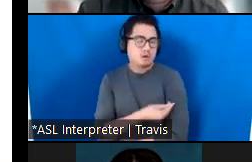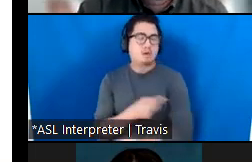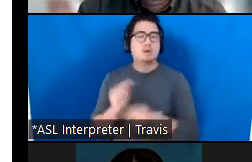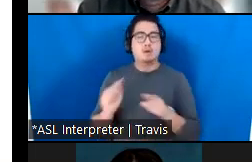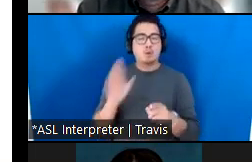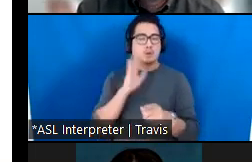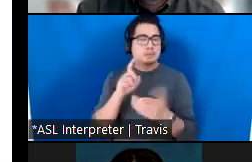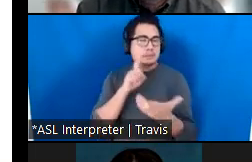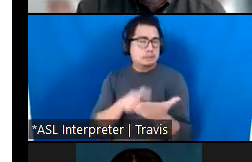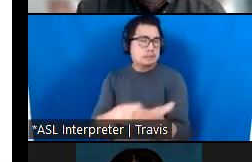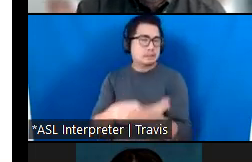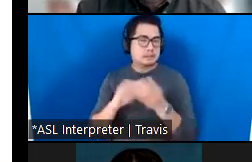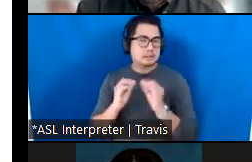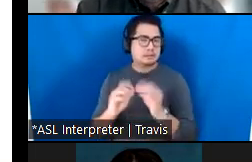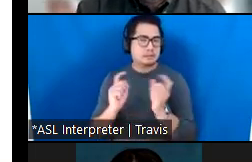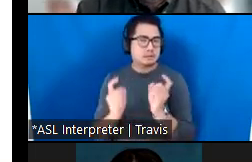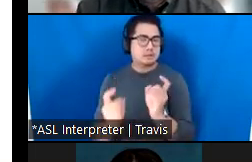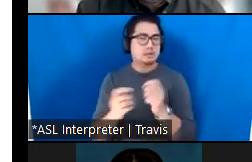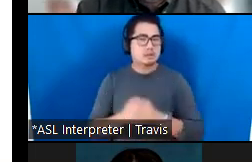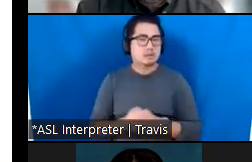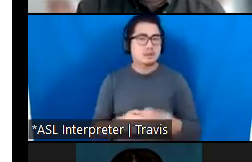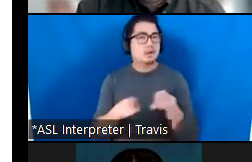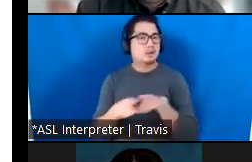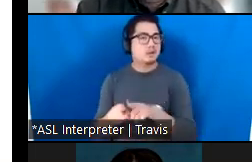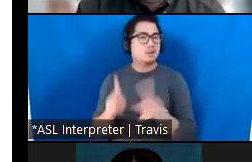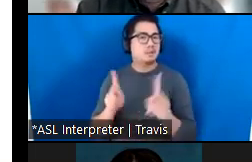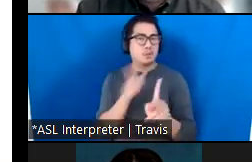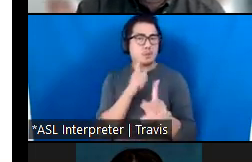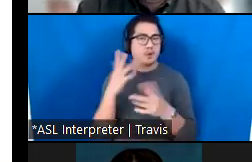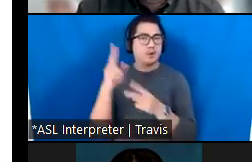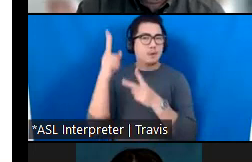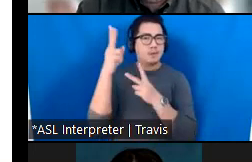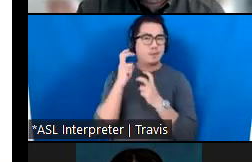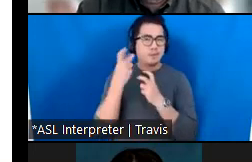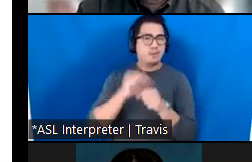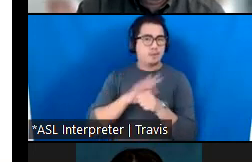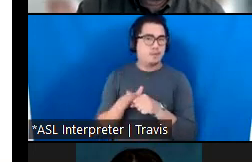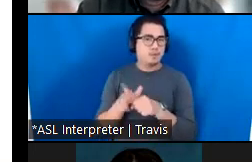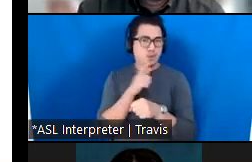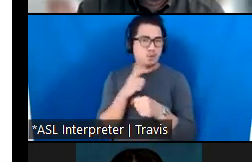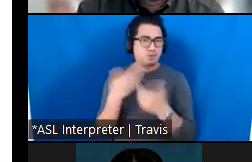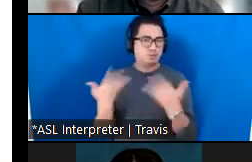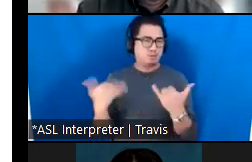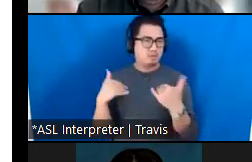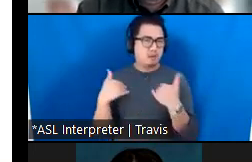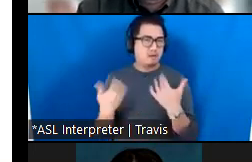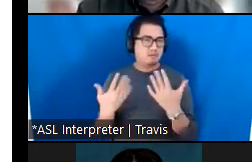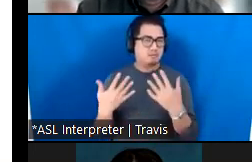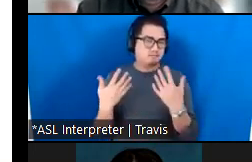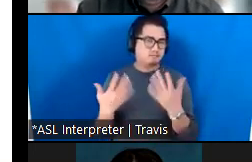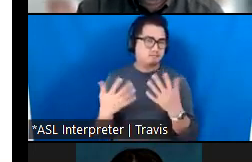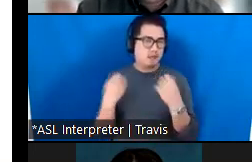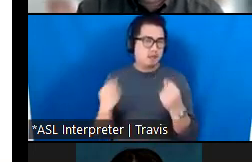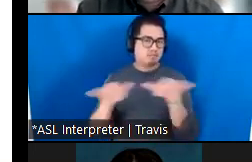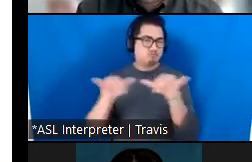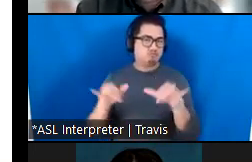prior infections, you know, in the absence of any new major new variant that evades past immunity